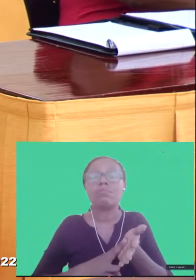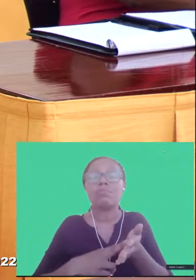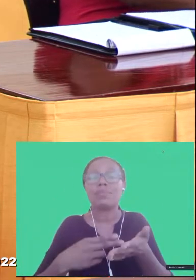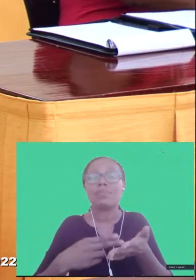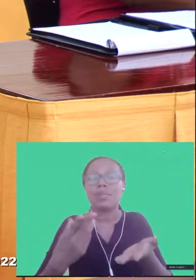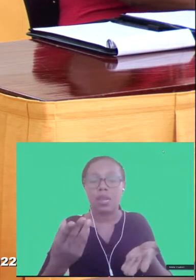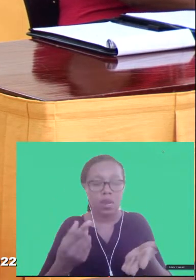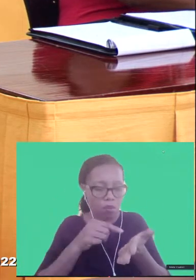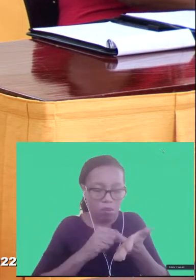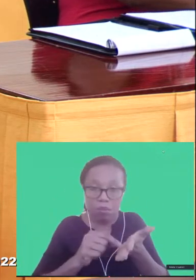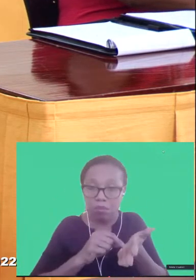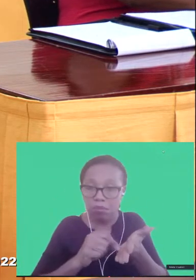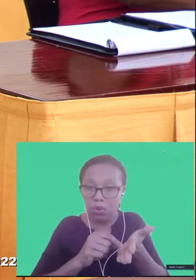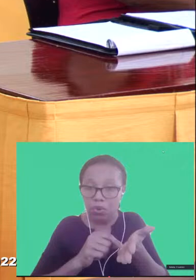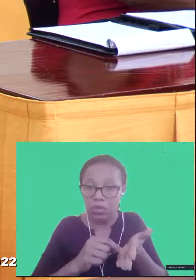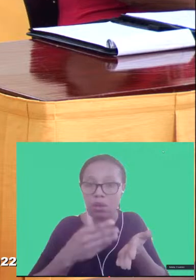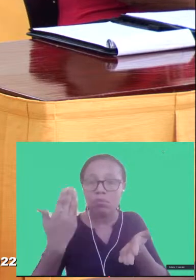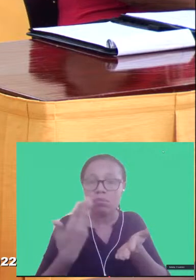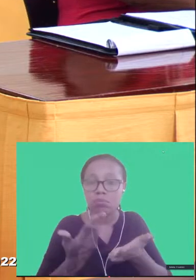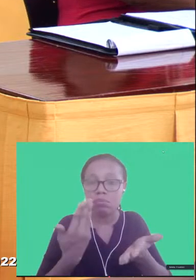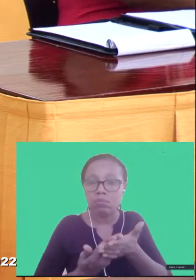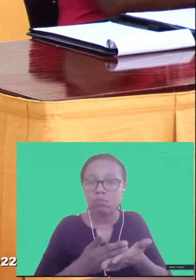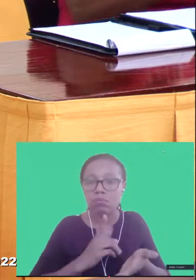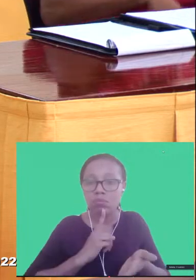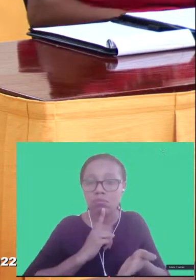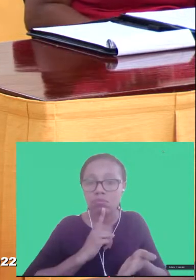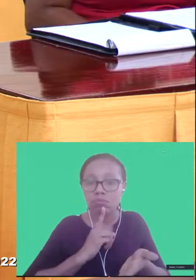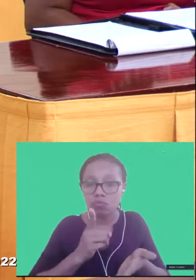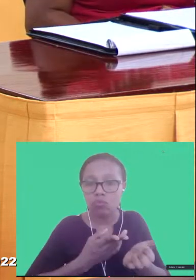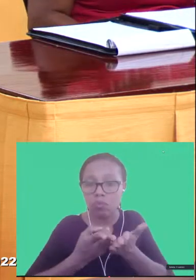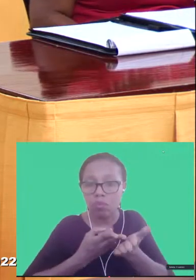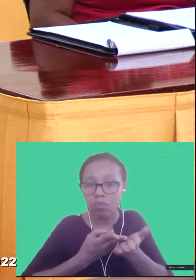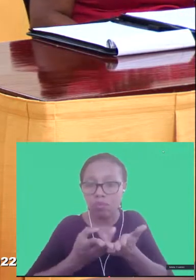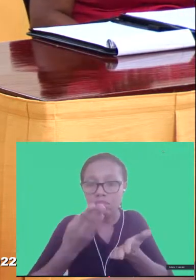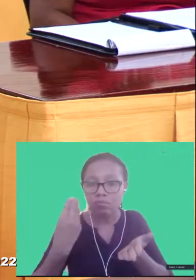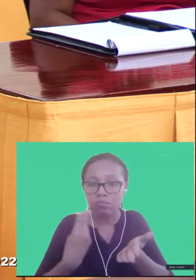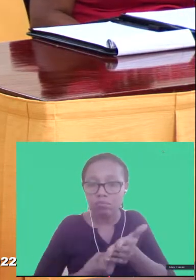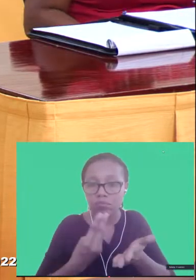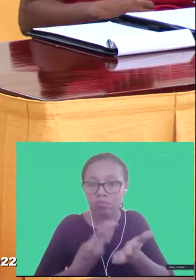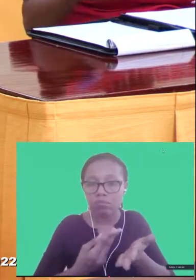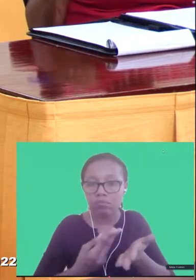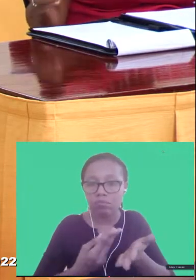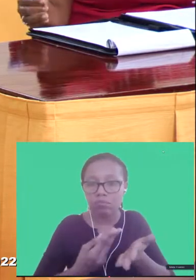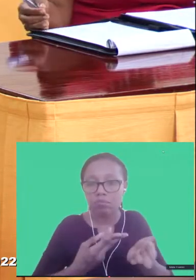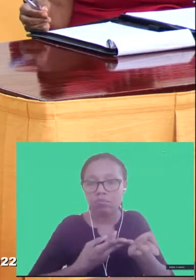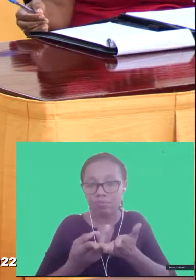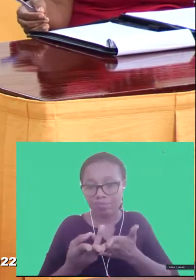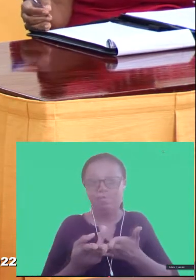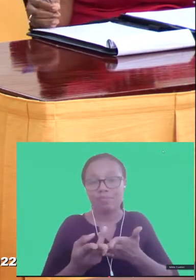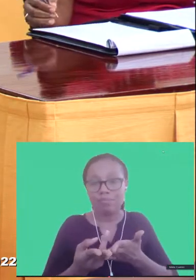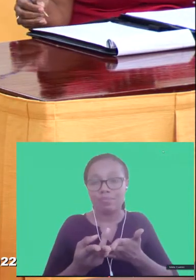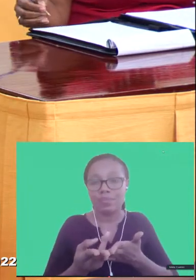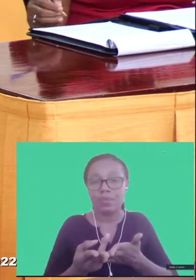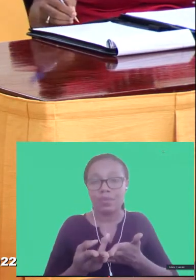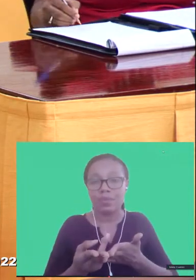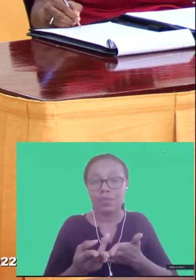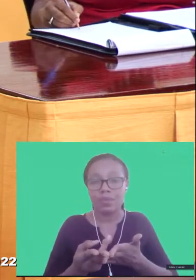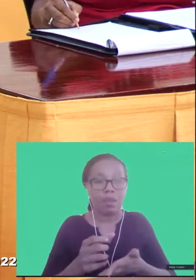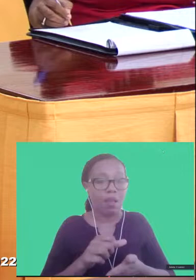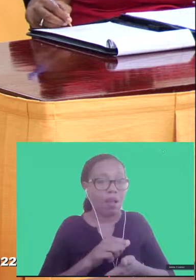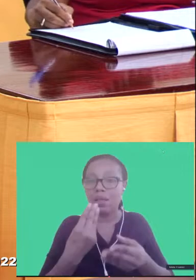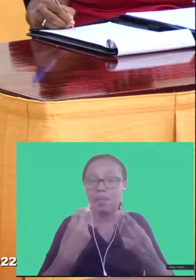to the compensation at the same level as any other vendor has been entitled to, which is $250 a